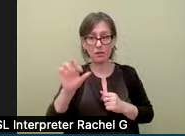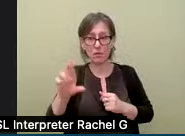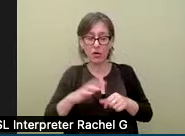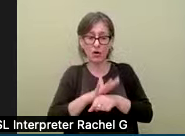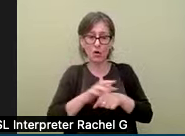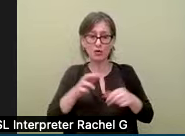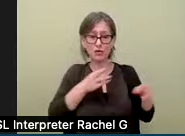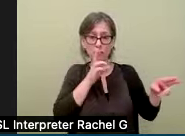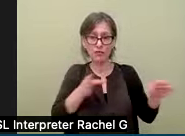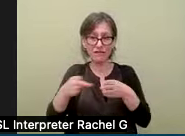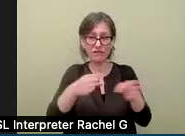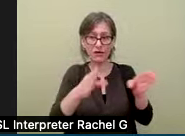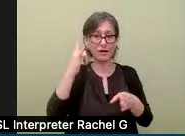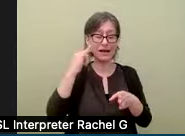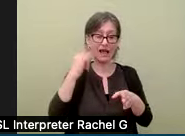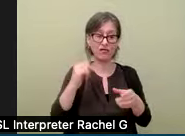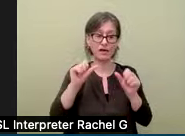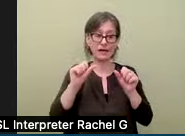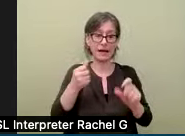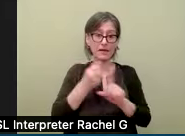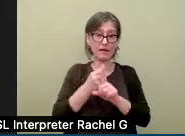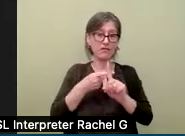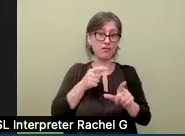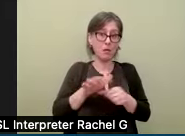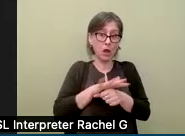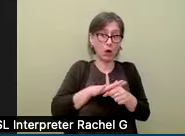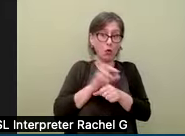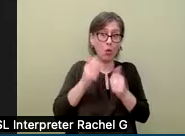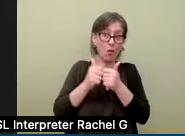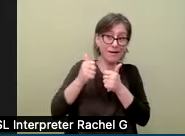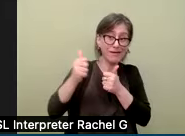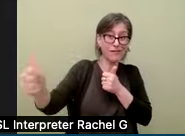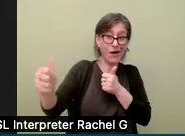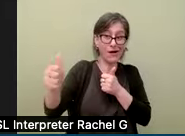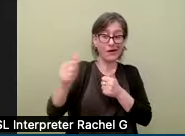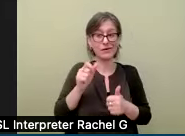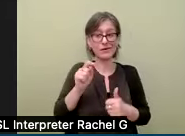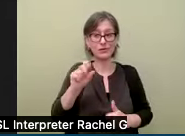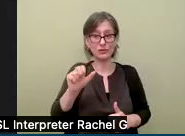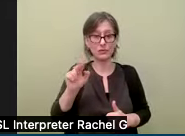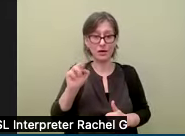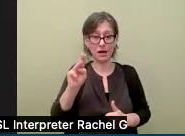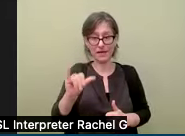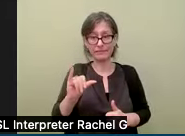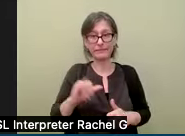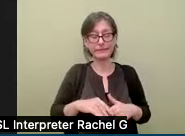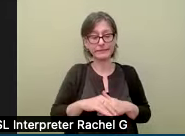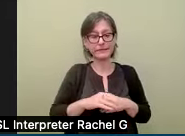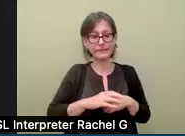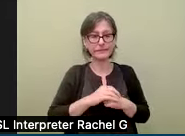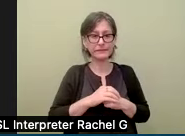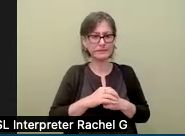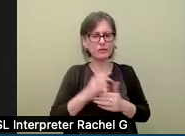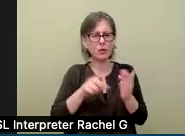And California can be impacted by both local and distant source tsunamis. Next. So what's the